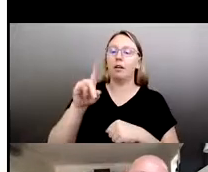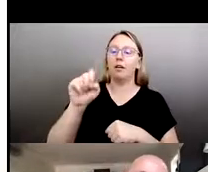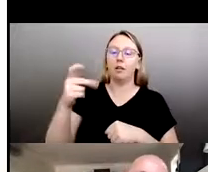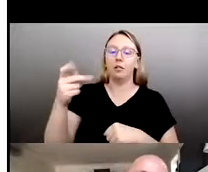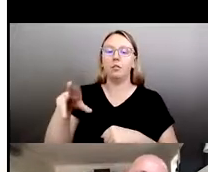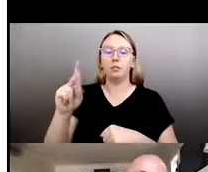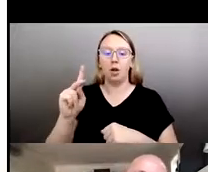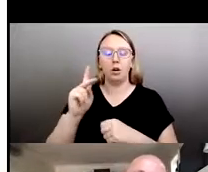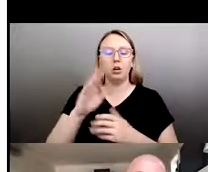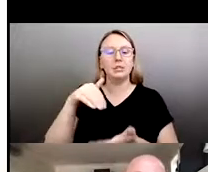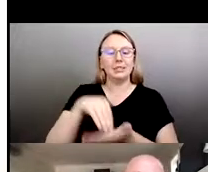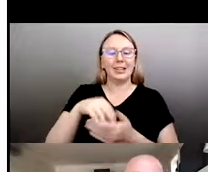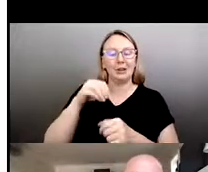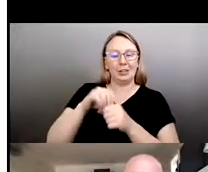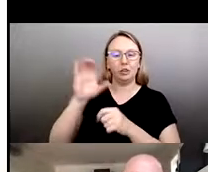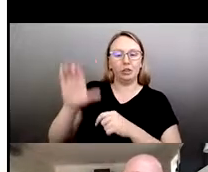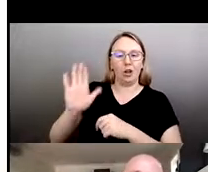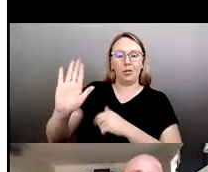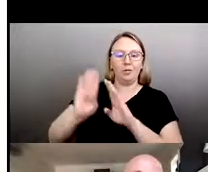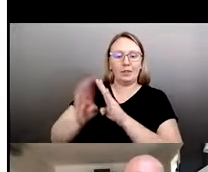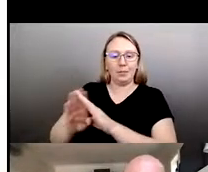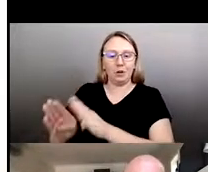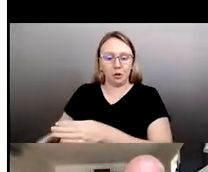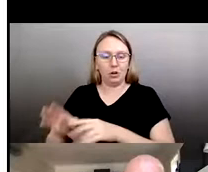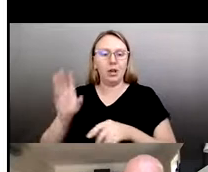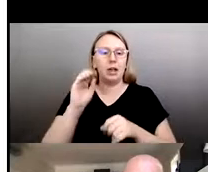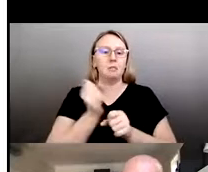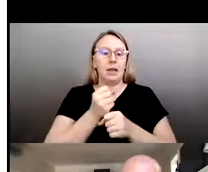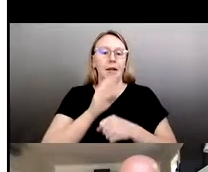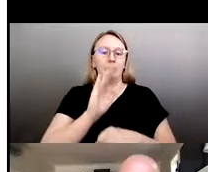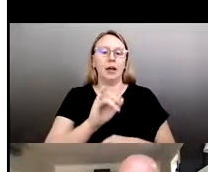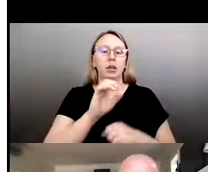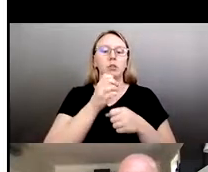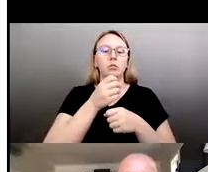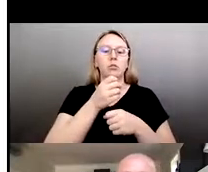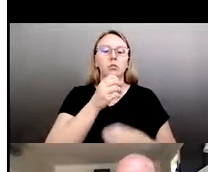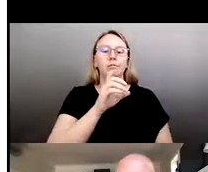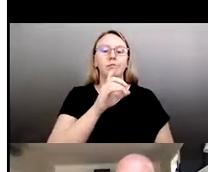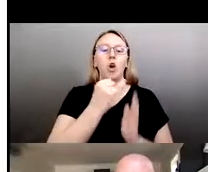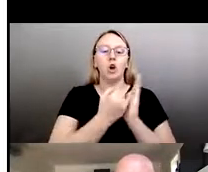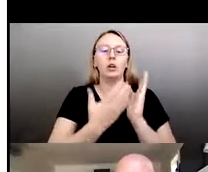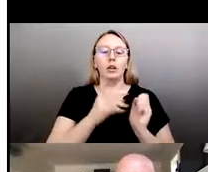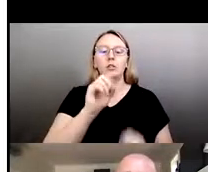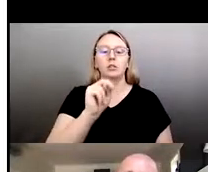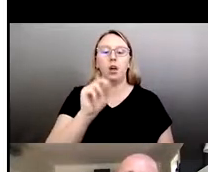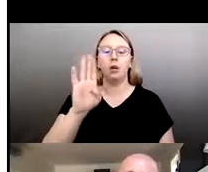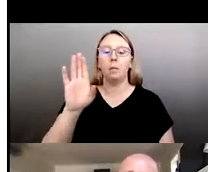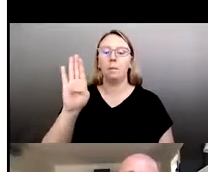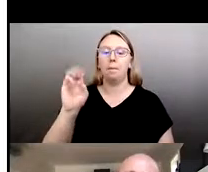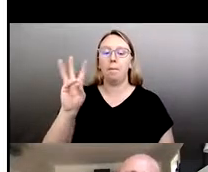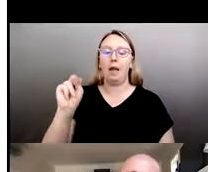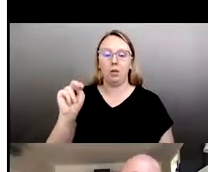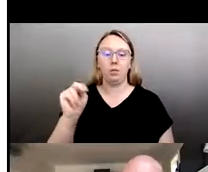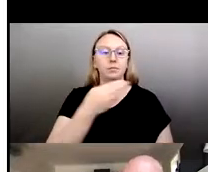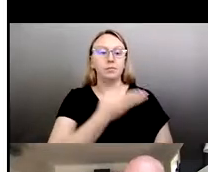Park neighborhood that were organized by the Chicago artist and curator Don Baum. The first of these shows was called Harry Who, and this is Gladys Nelson